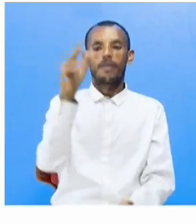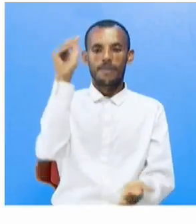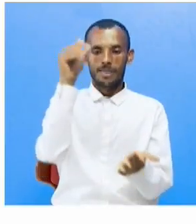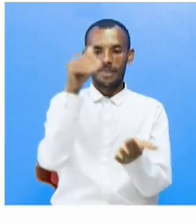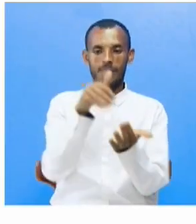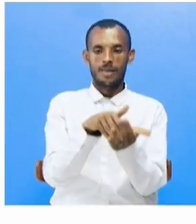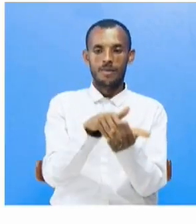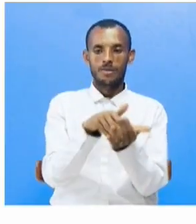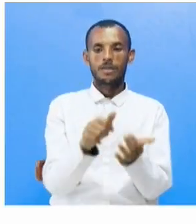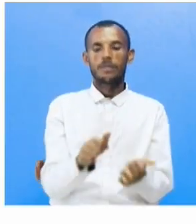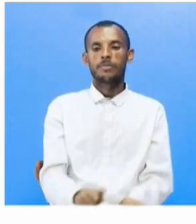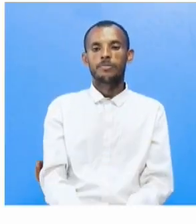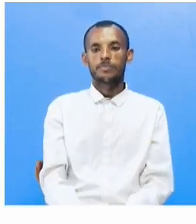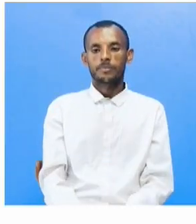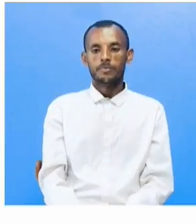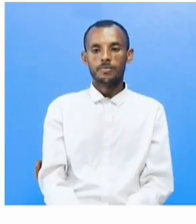12,000